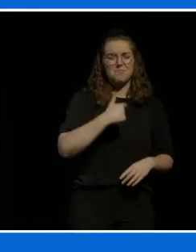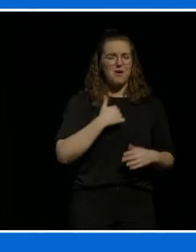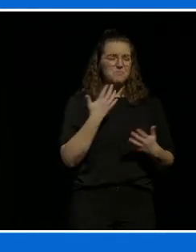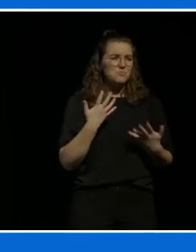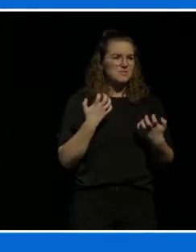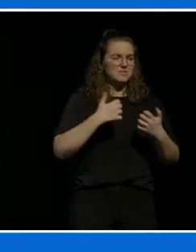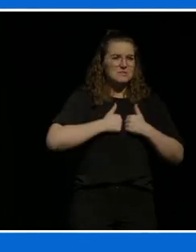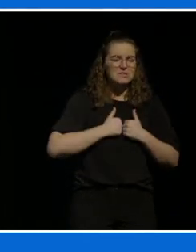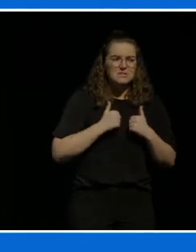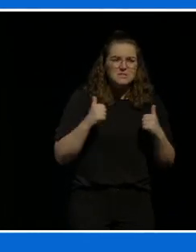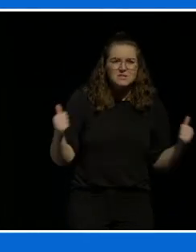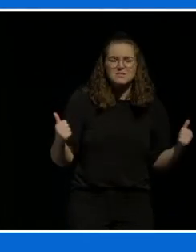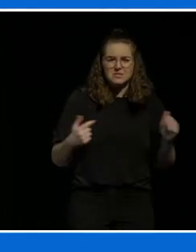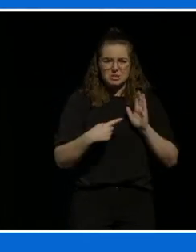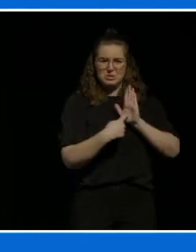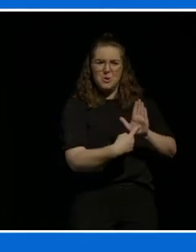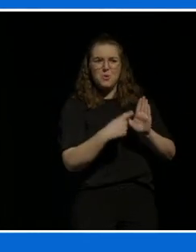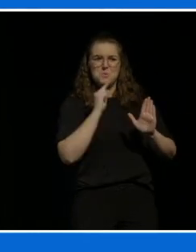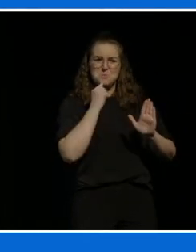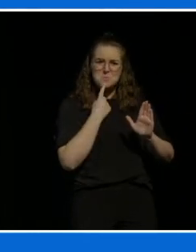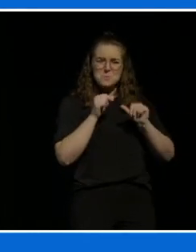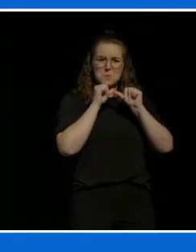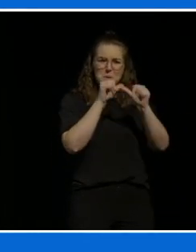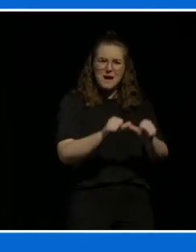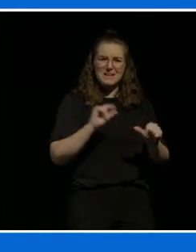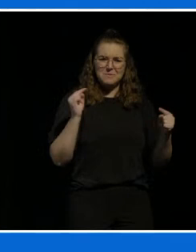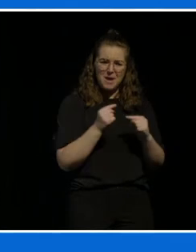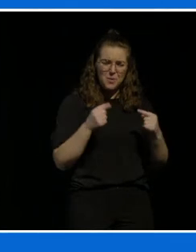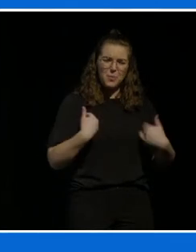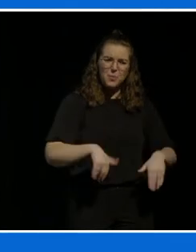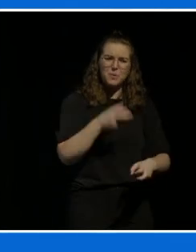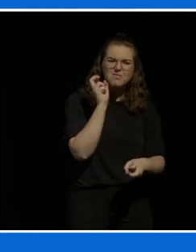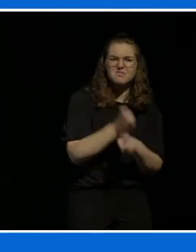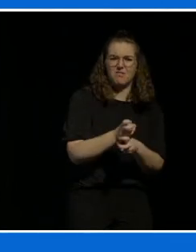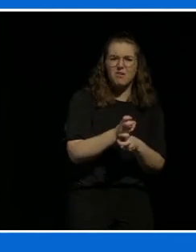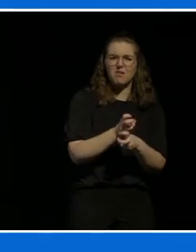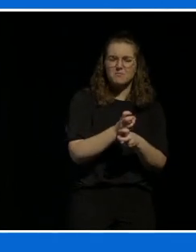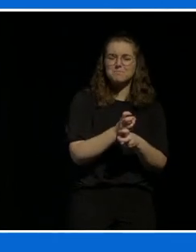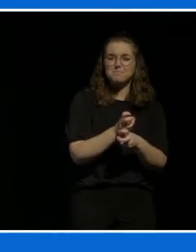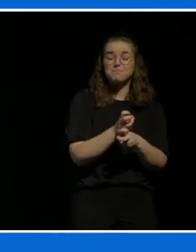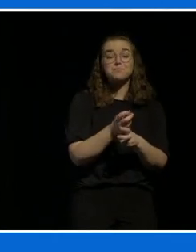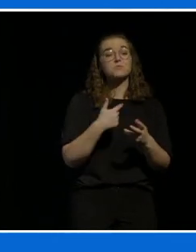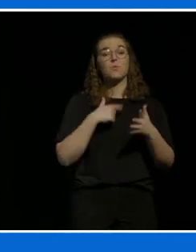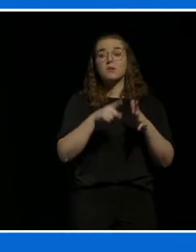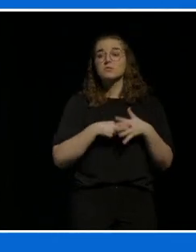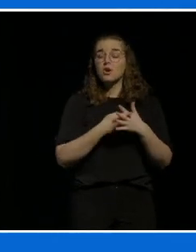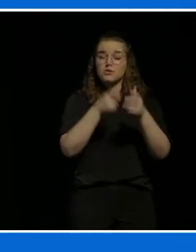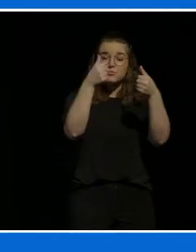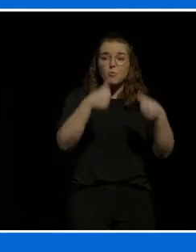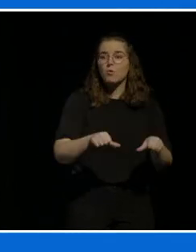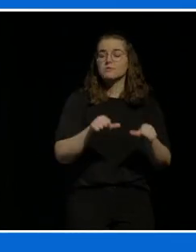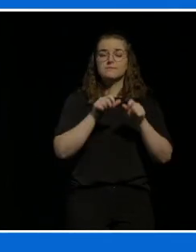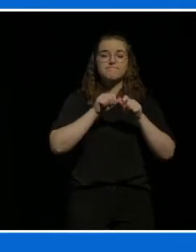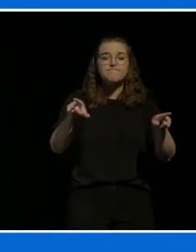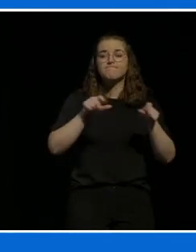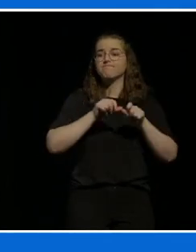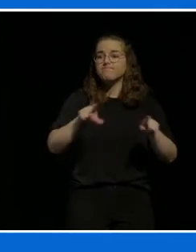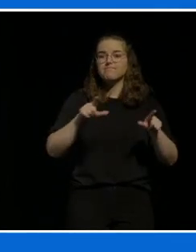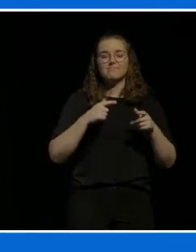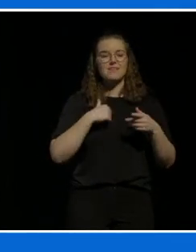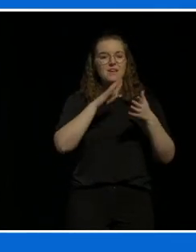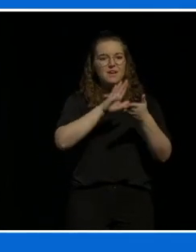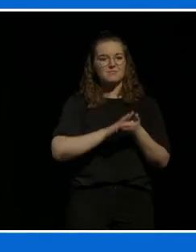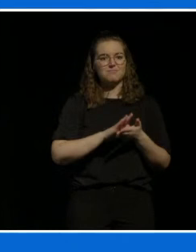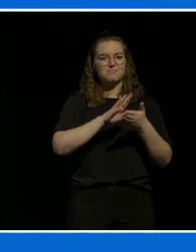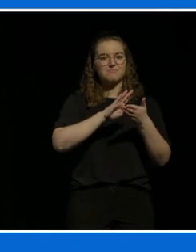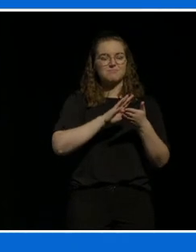to show people that living with chronic pain is hard. And I started doing that, and I created a hashtag